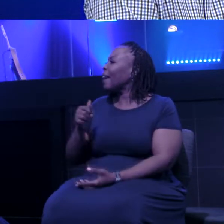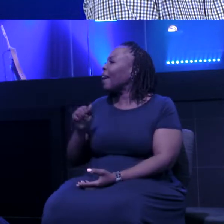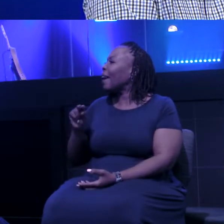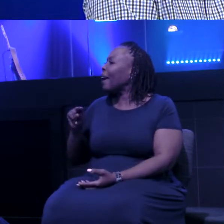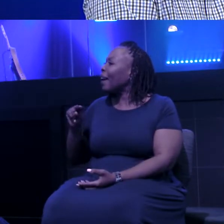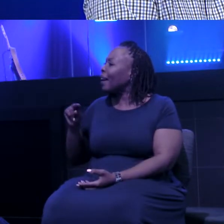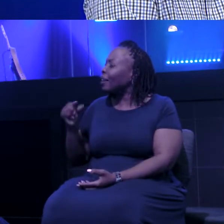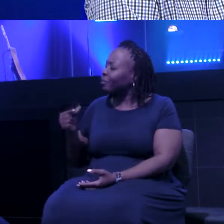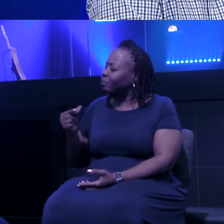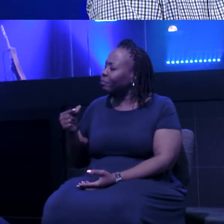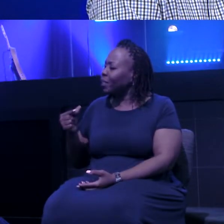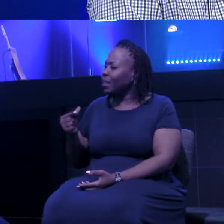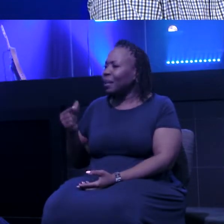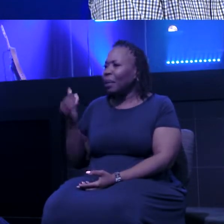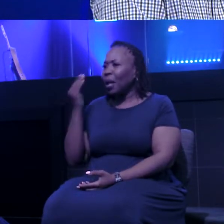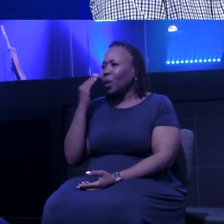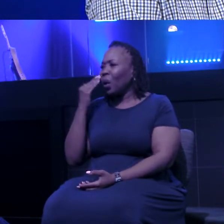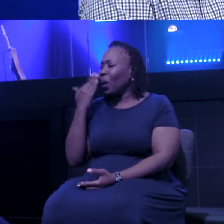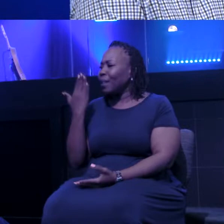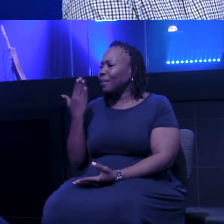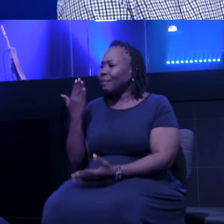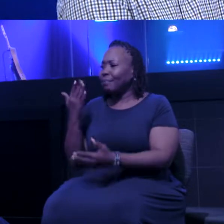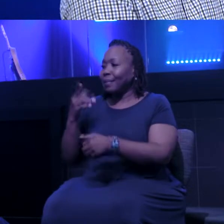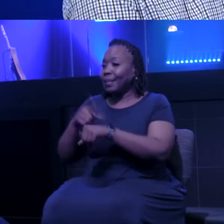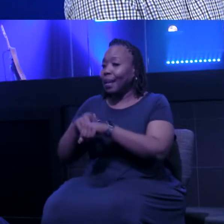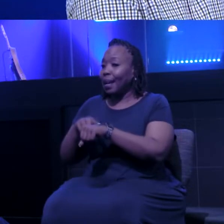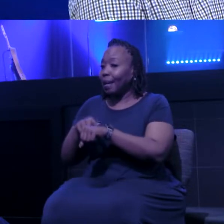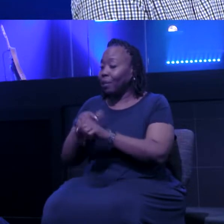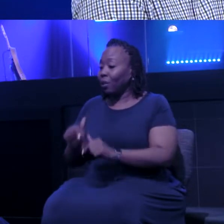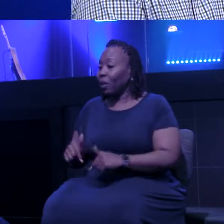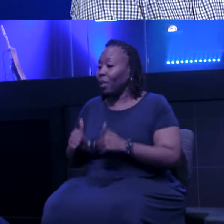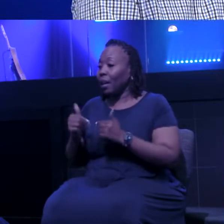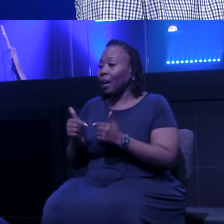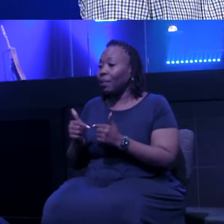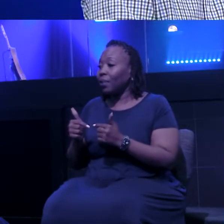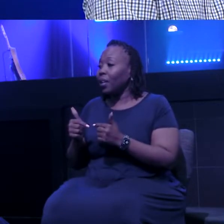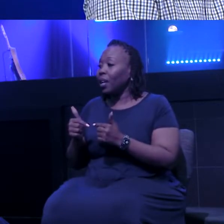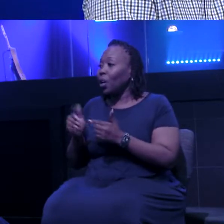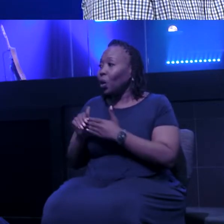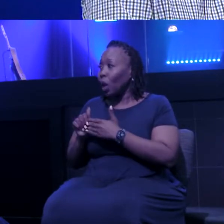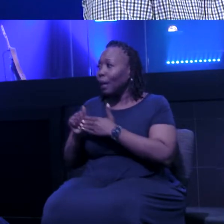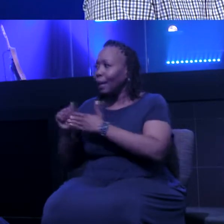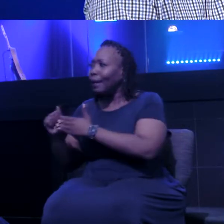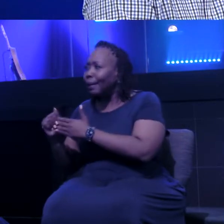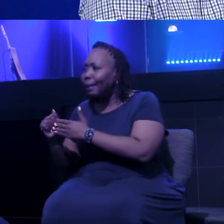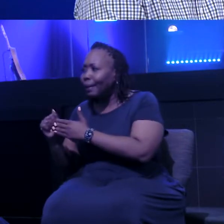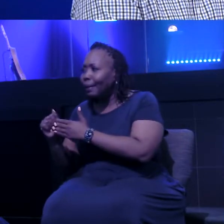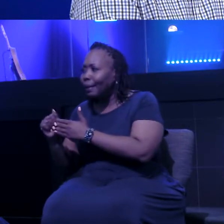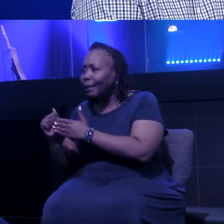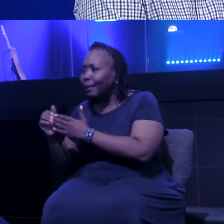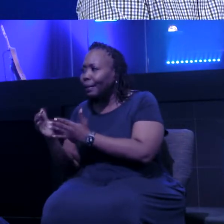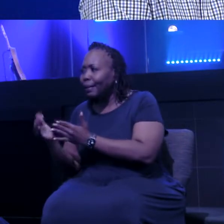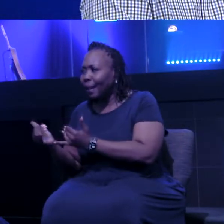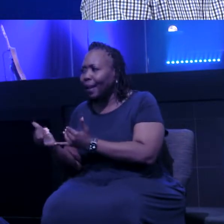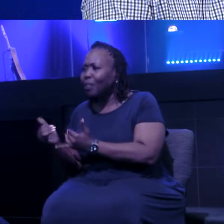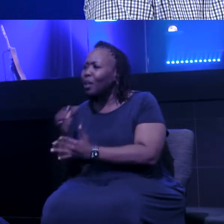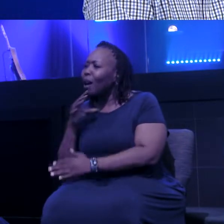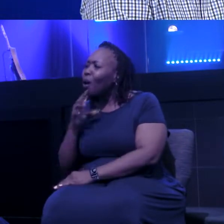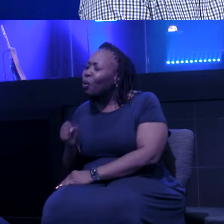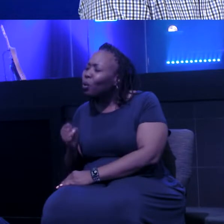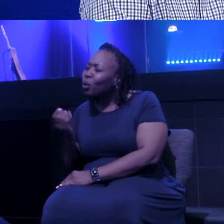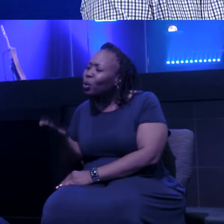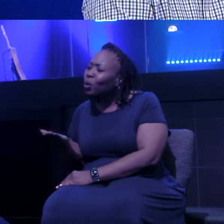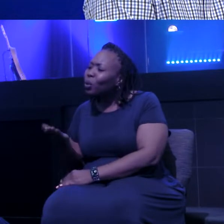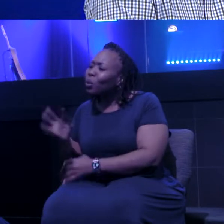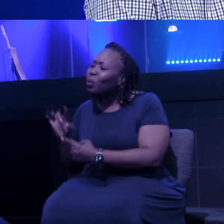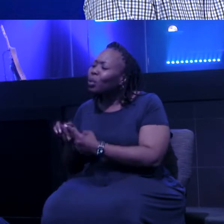that at some point along the way, you're not in a gang, but you're leading. Yeah. The gang. How old were you